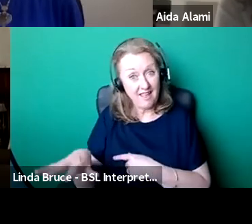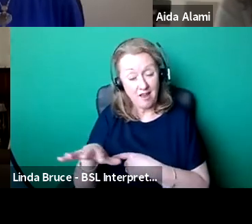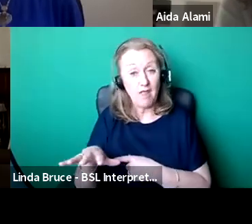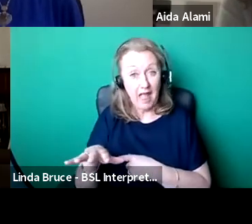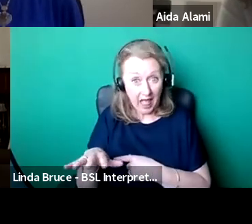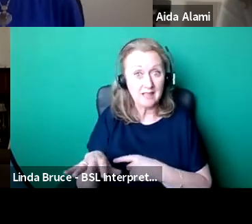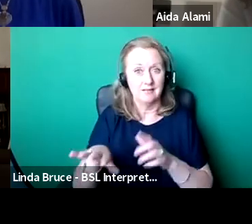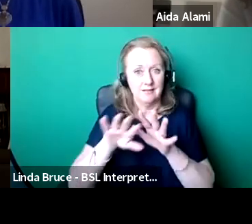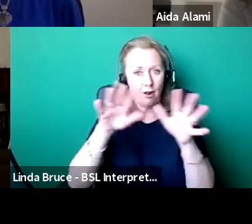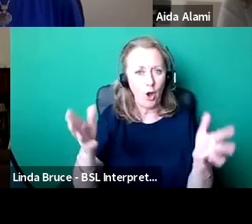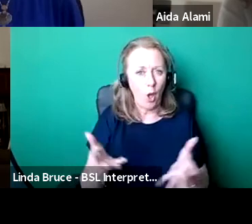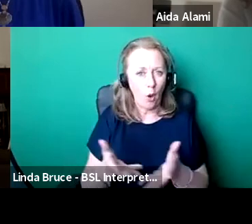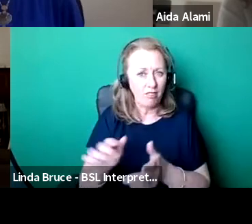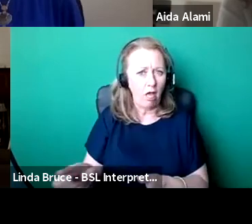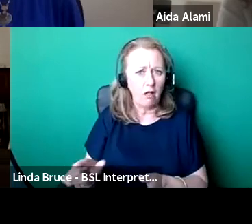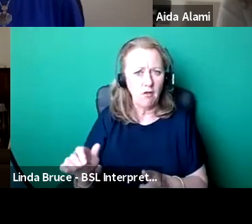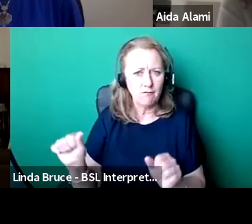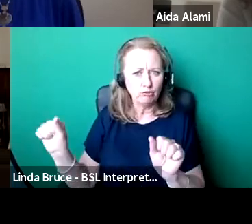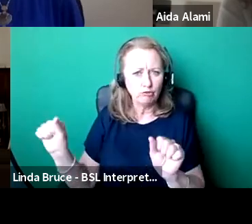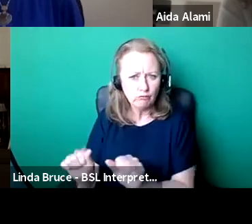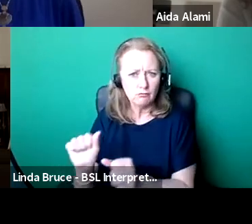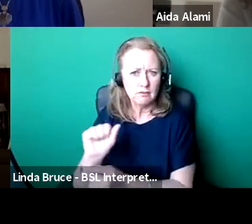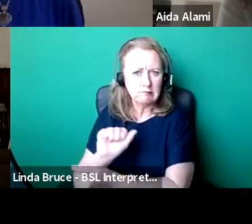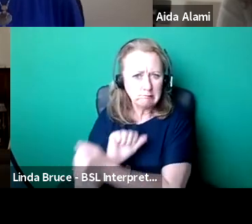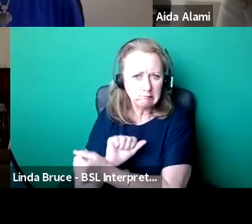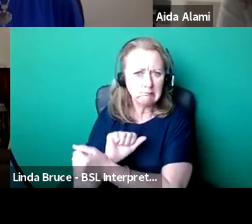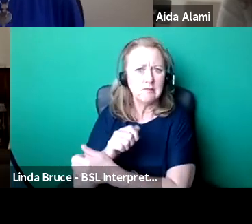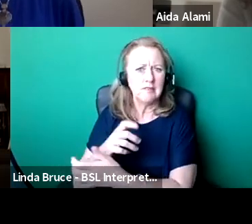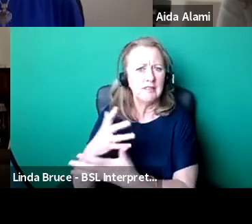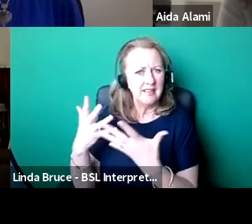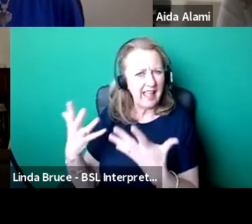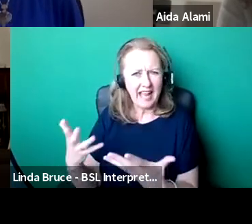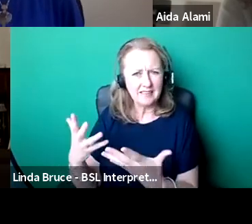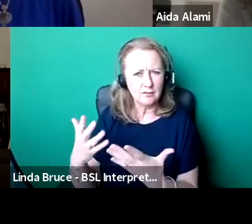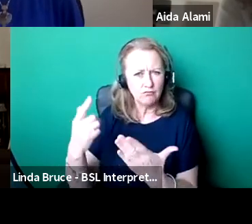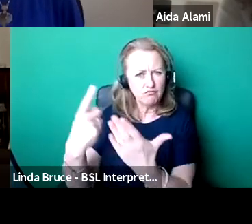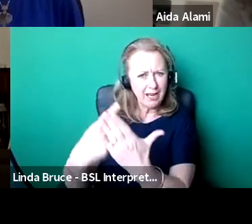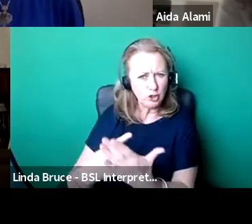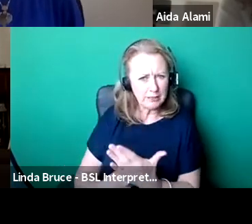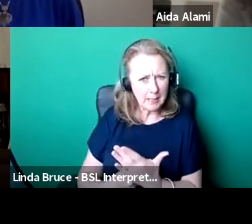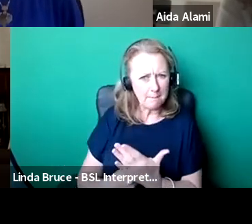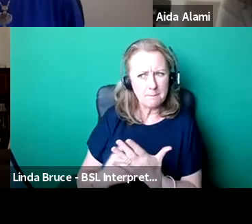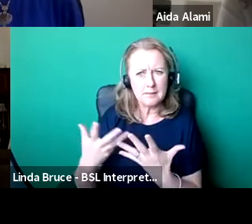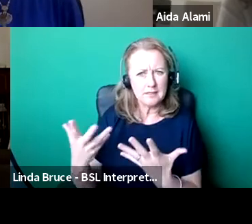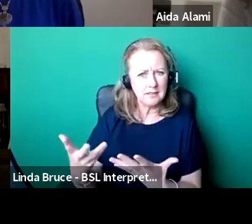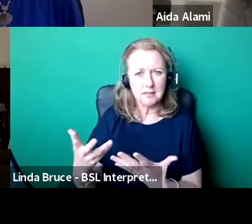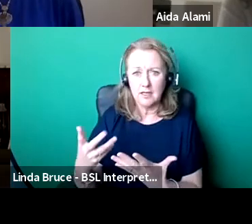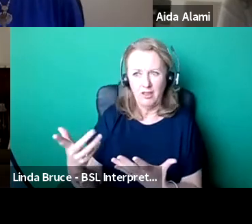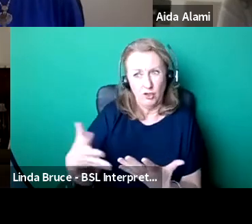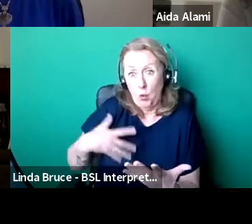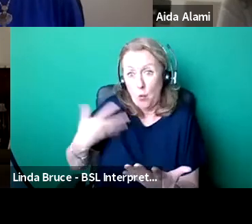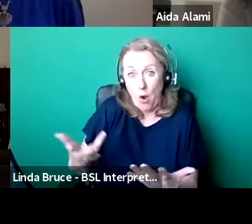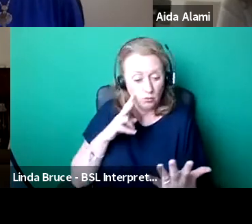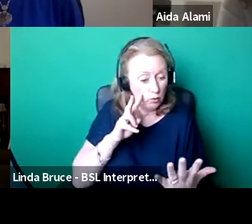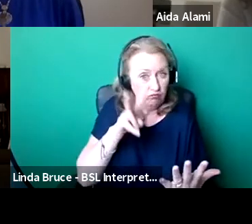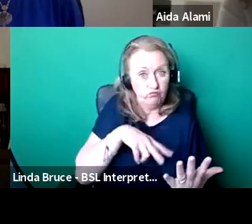are many restrictions in the region, there are many regimes, and there are many non-state actors that would rather not read stories like this.